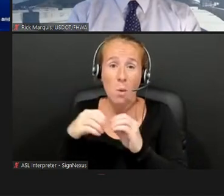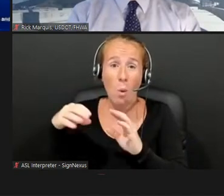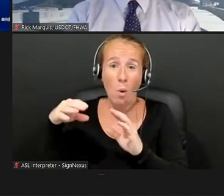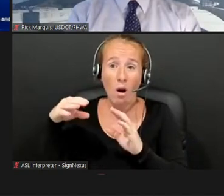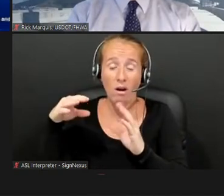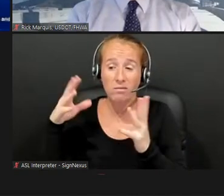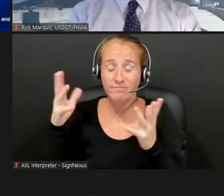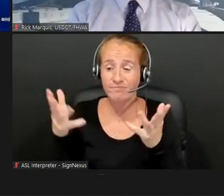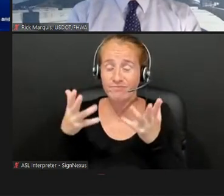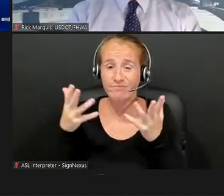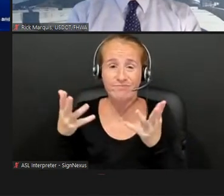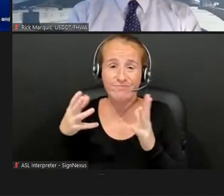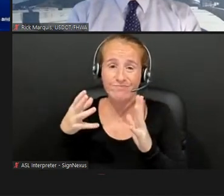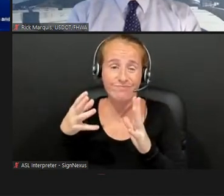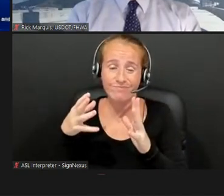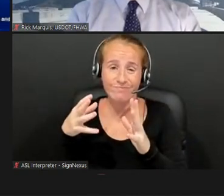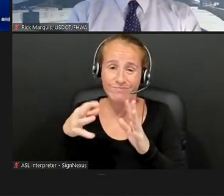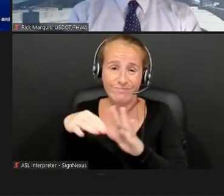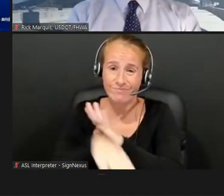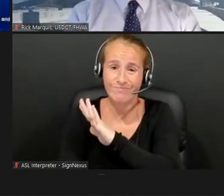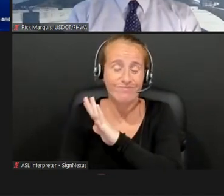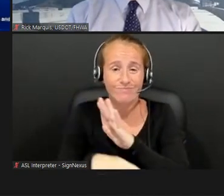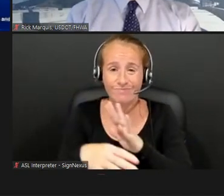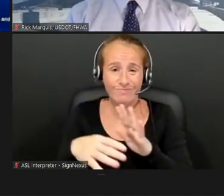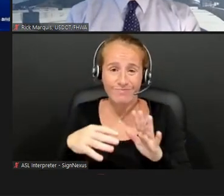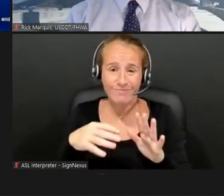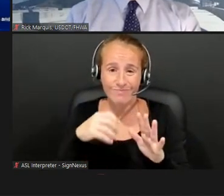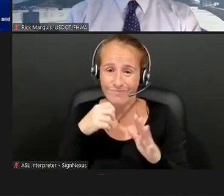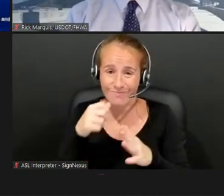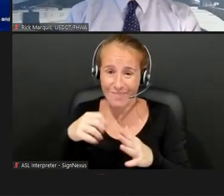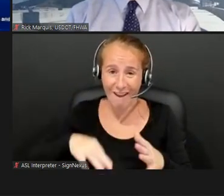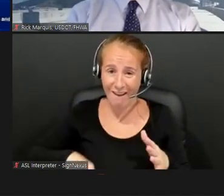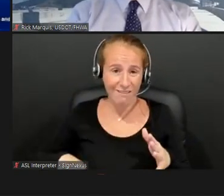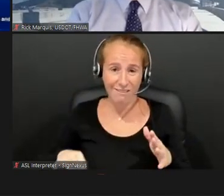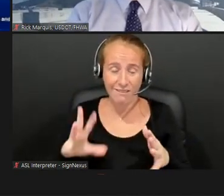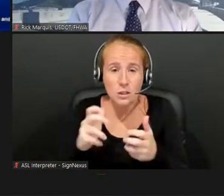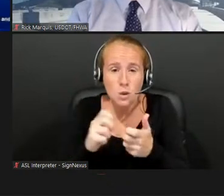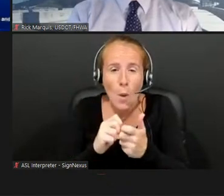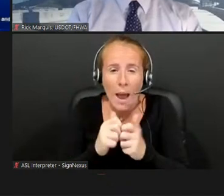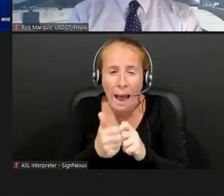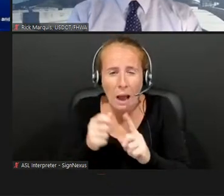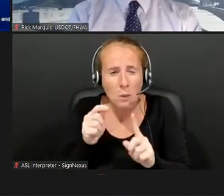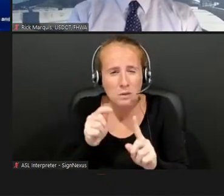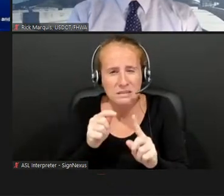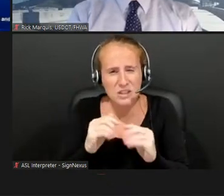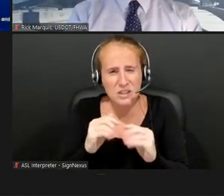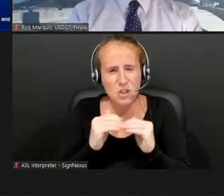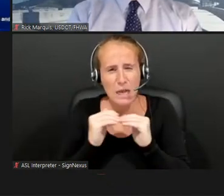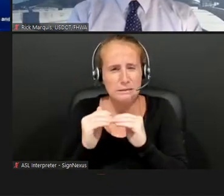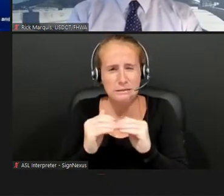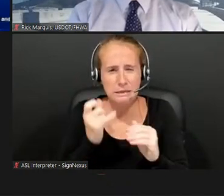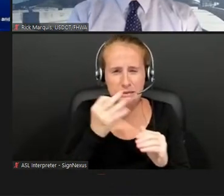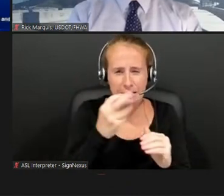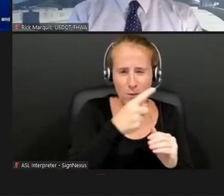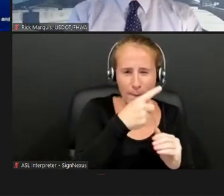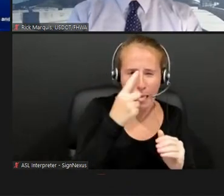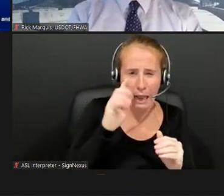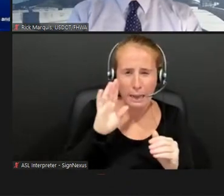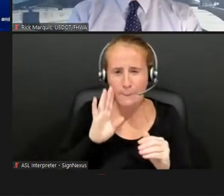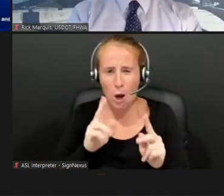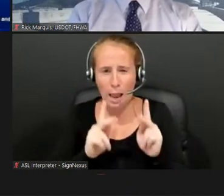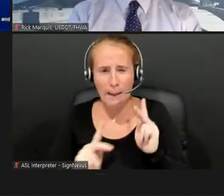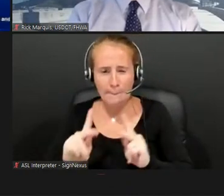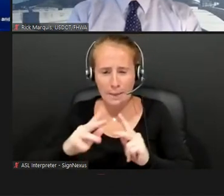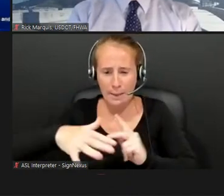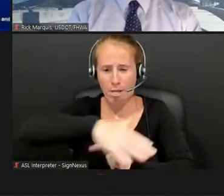um uh disadvantaged because of this so how is this an environmental justice policy when black and brown people in those communities